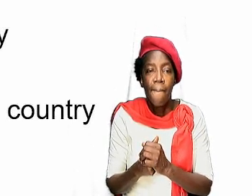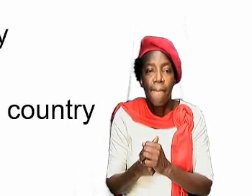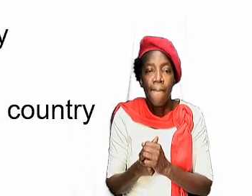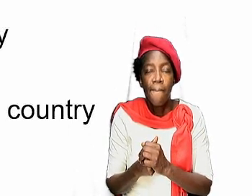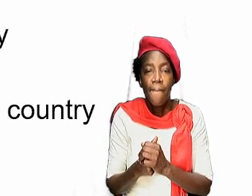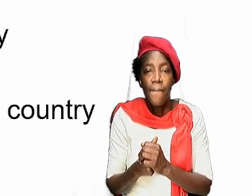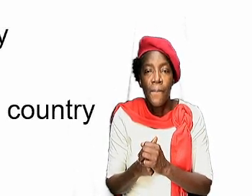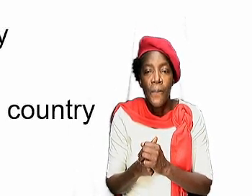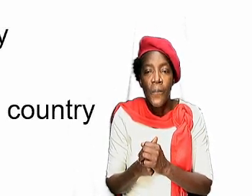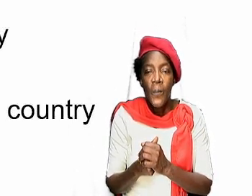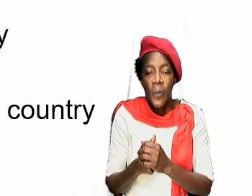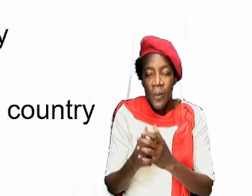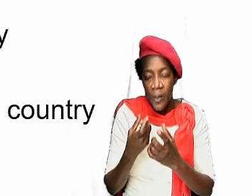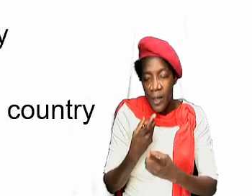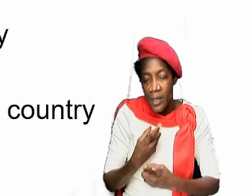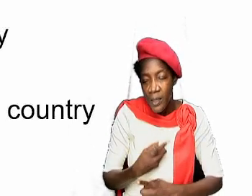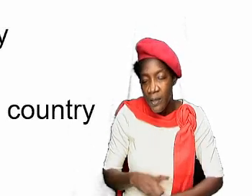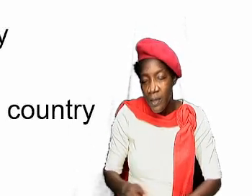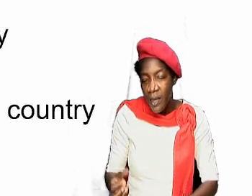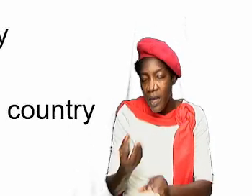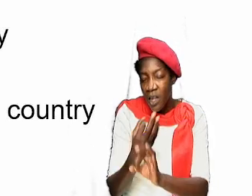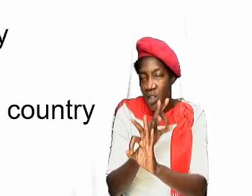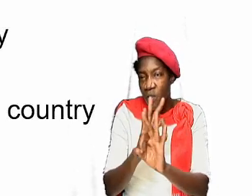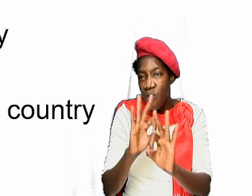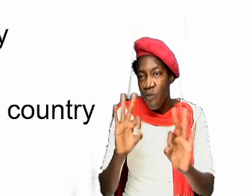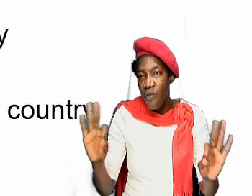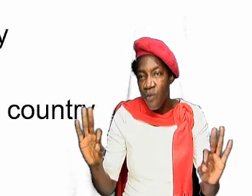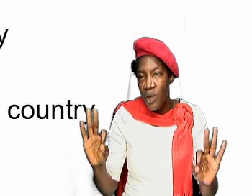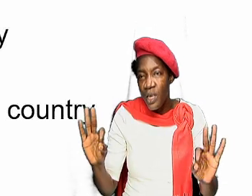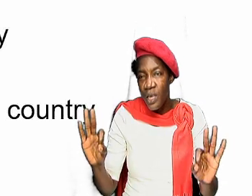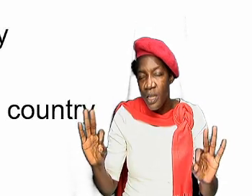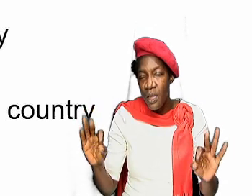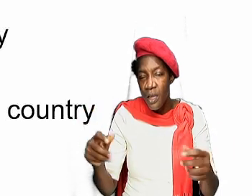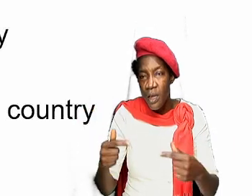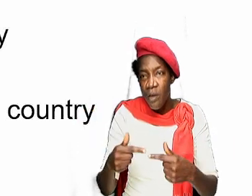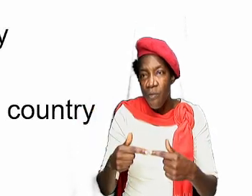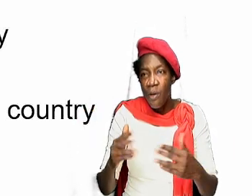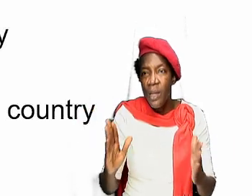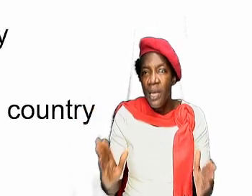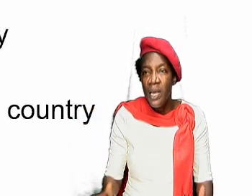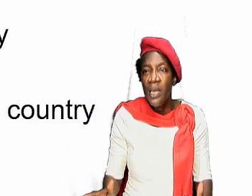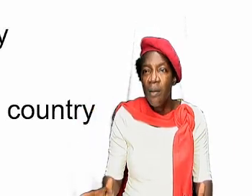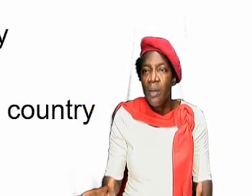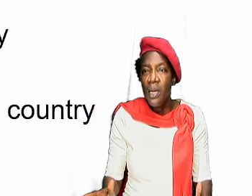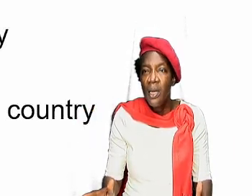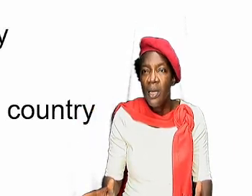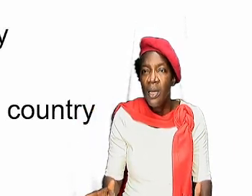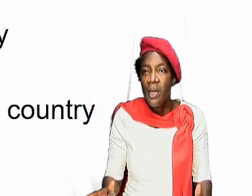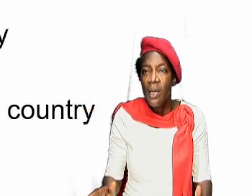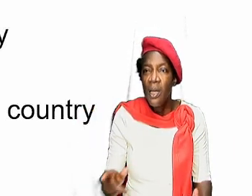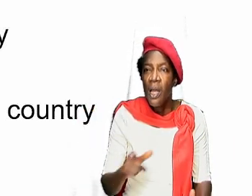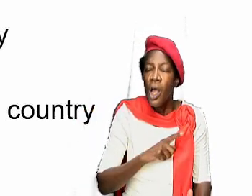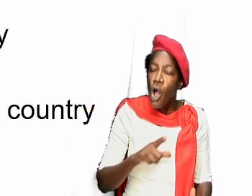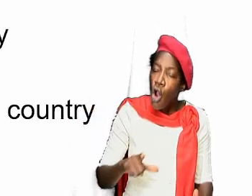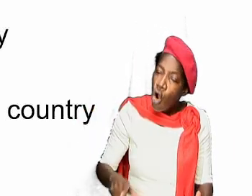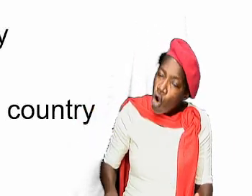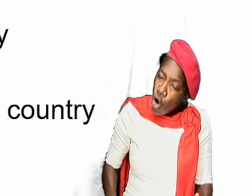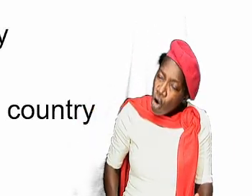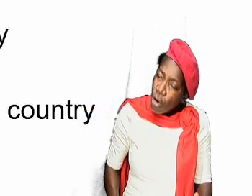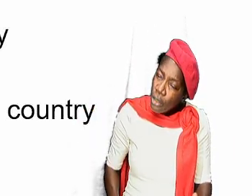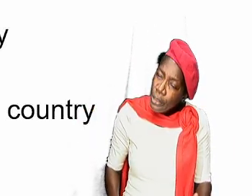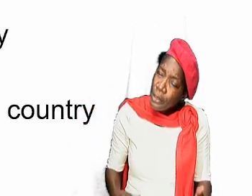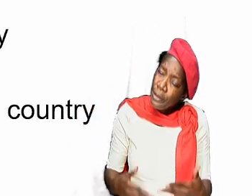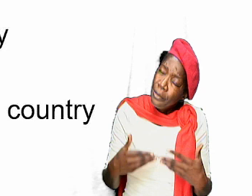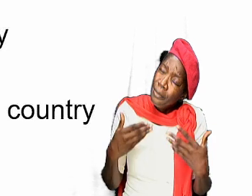And desired to free it from his enemies. So he inquired of the Lord, Lord, should I go up?